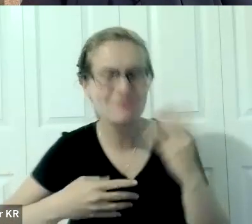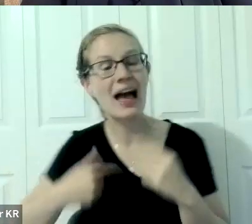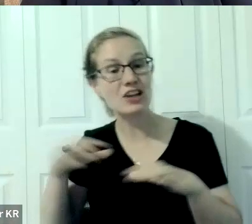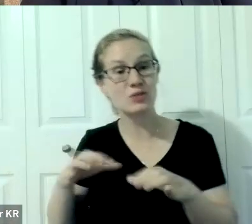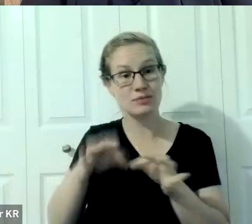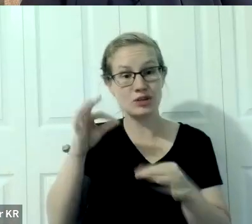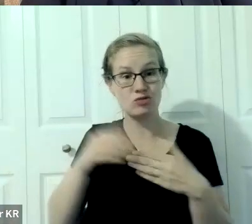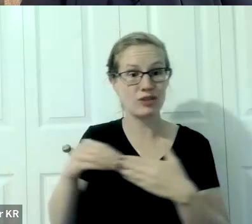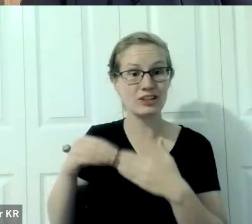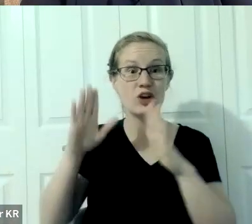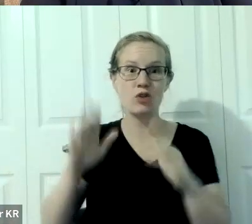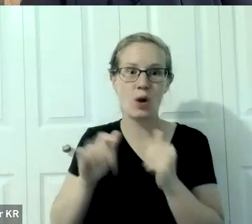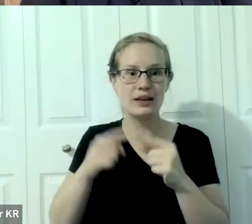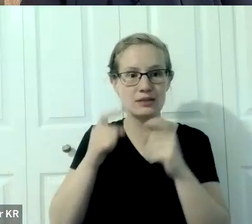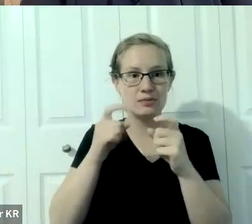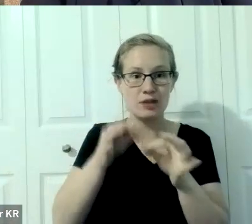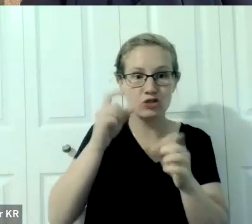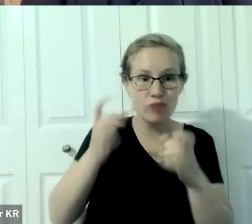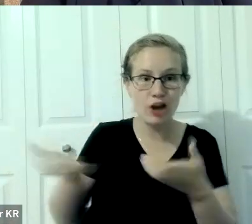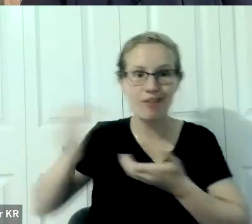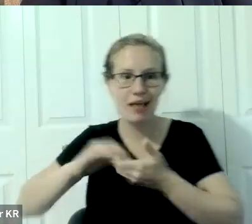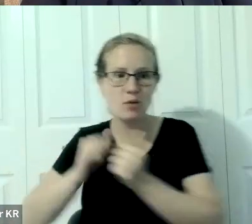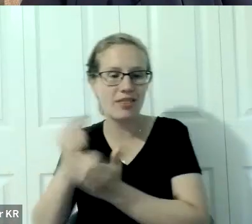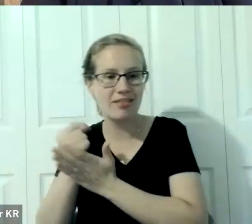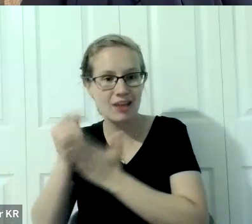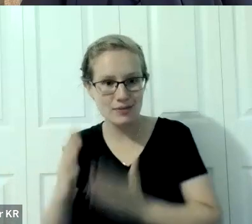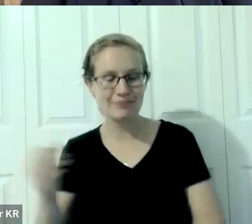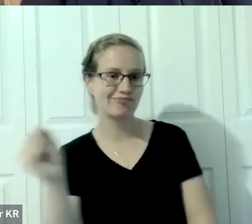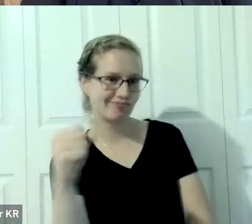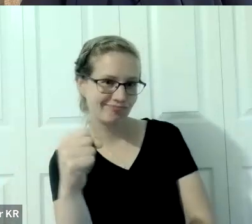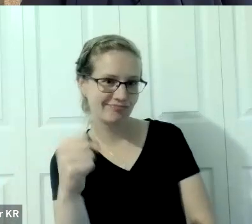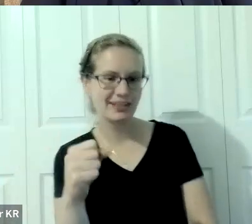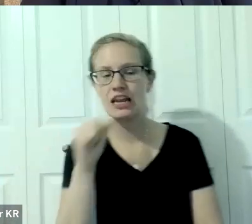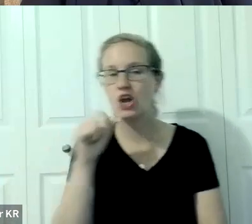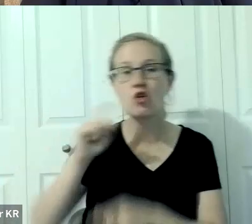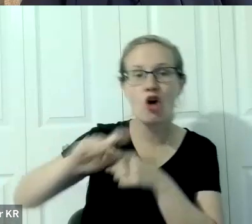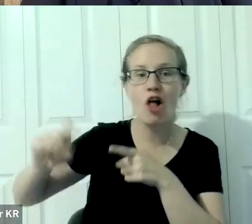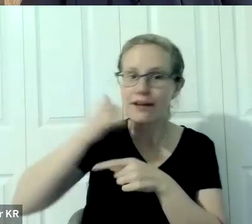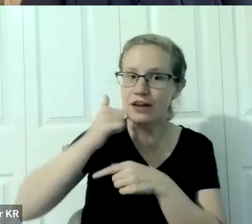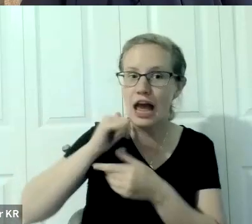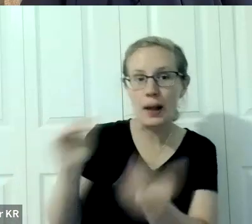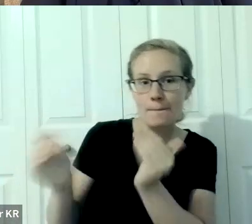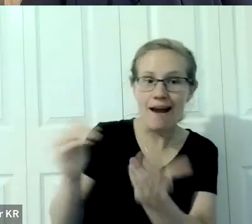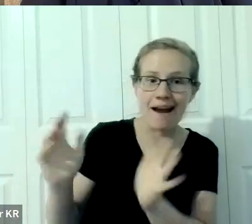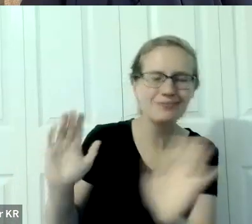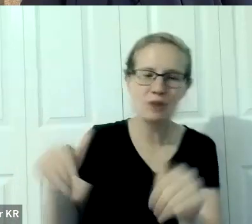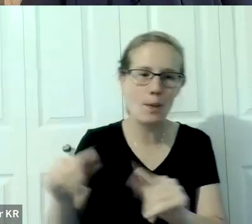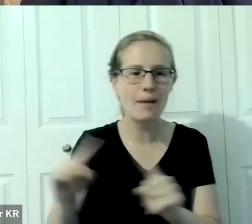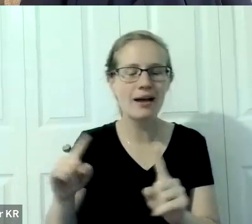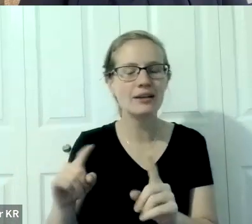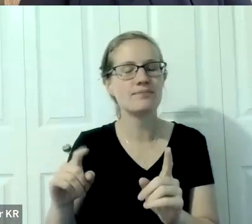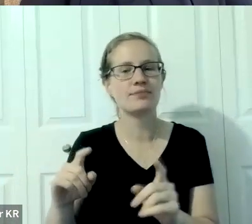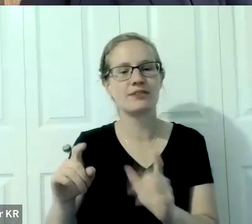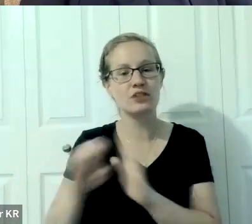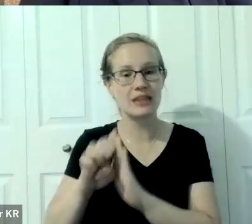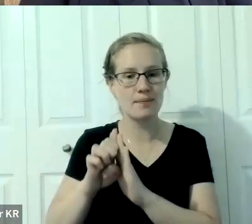a spiritual director can collaborate with the therapist. Yes. I mean, not like you're calling every day and comparing notes, but you know, for example,